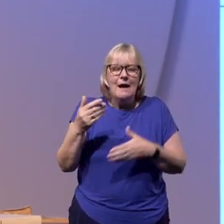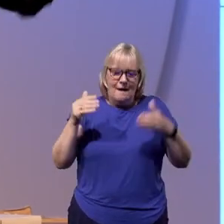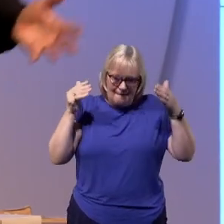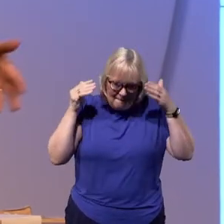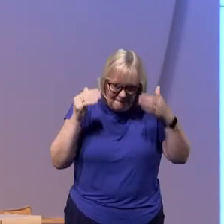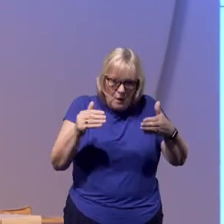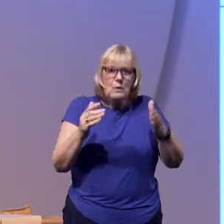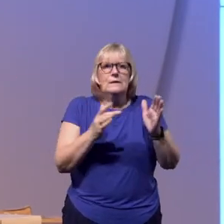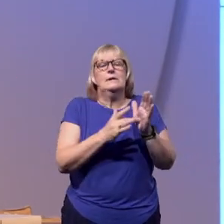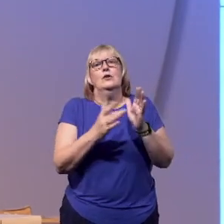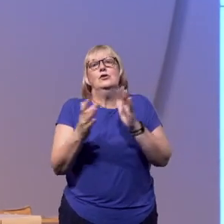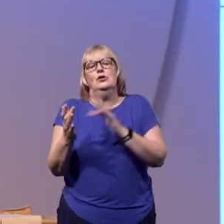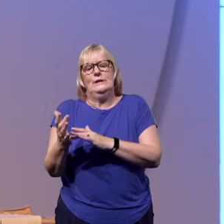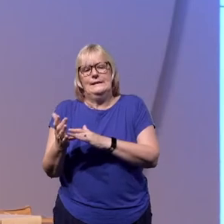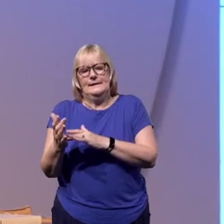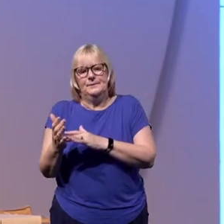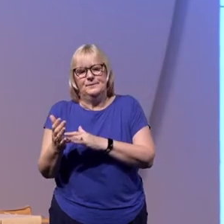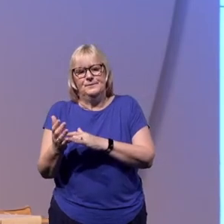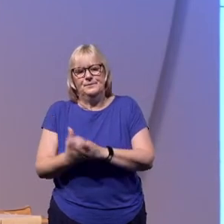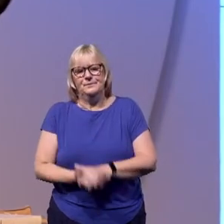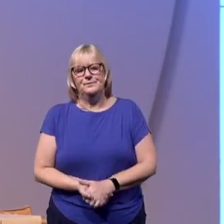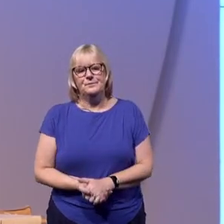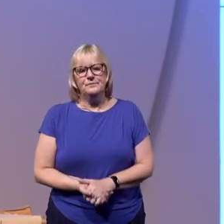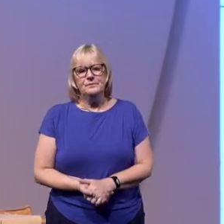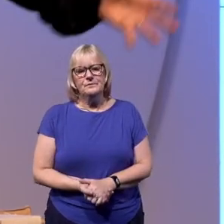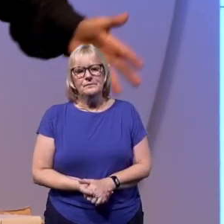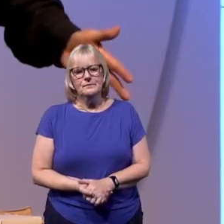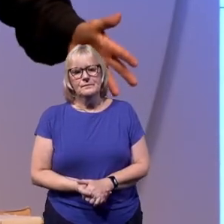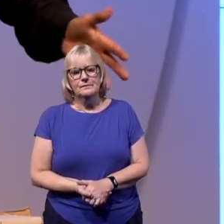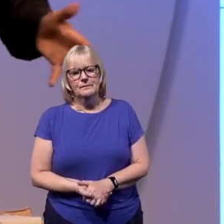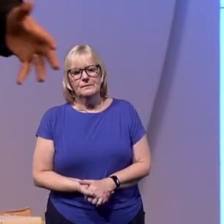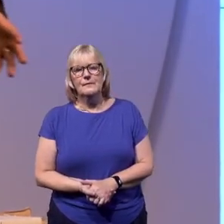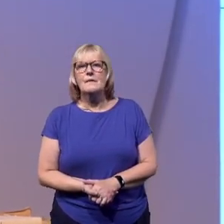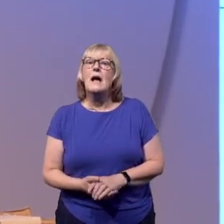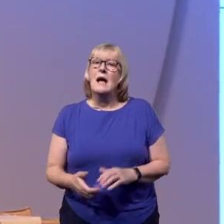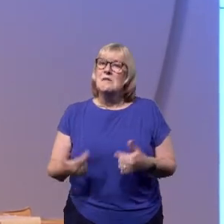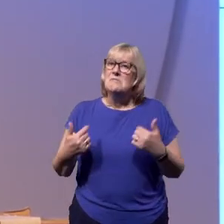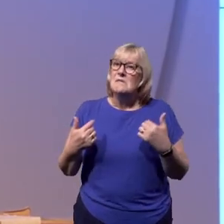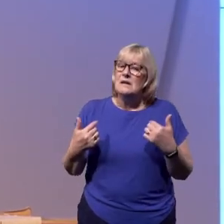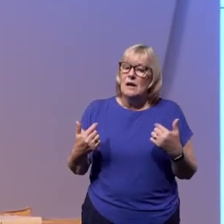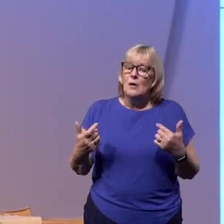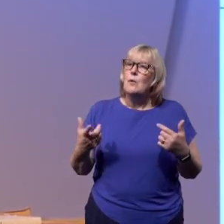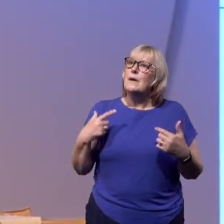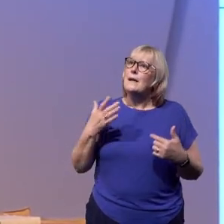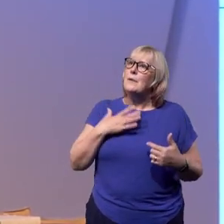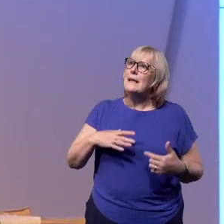know, Swinburne said, I would love Christ if it wasn't for his leprous bride, the church. And we